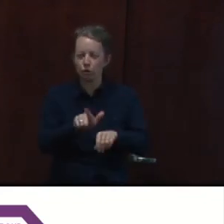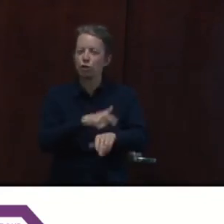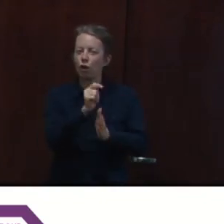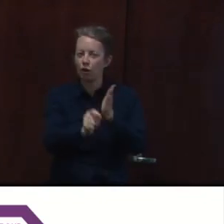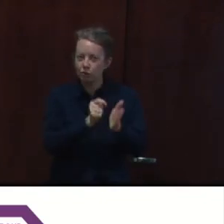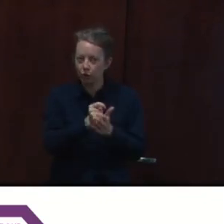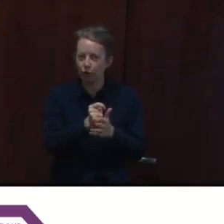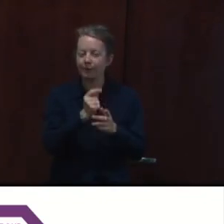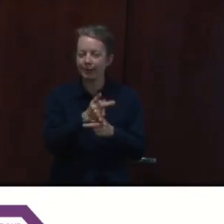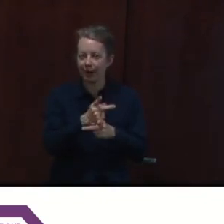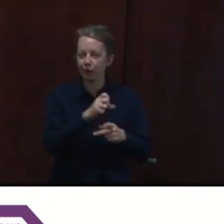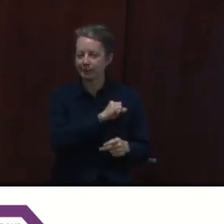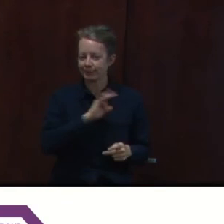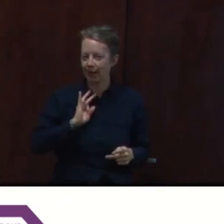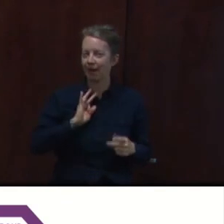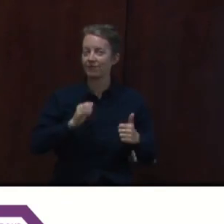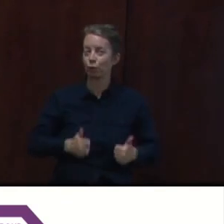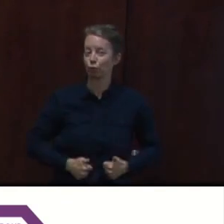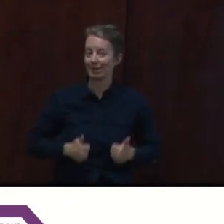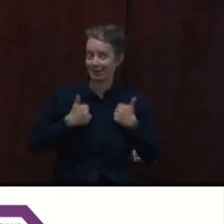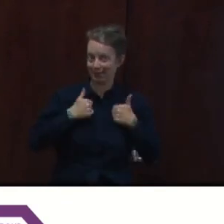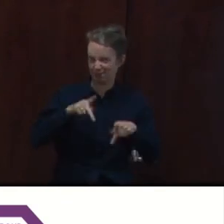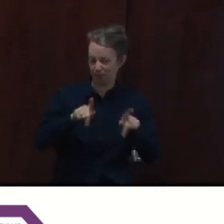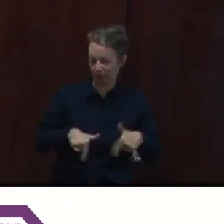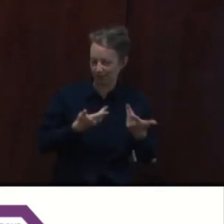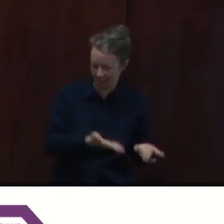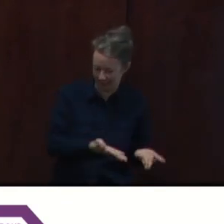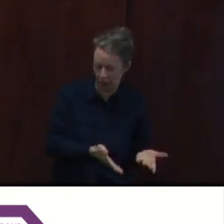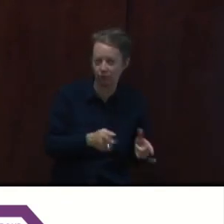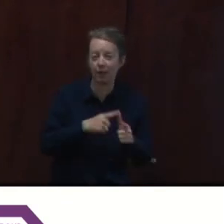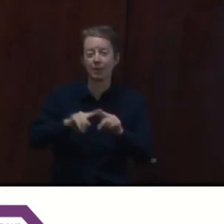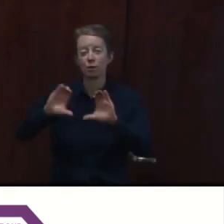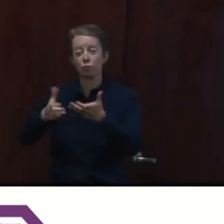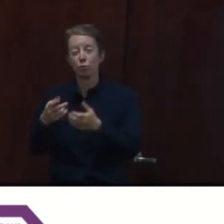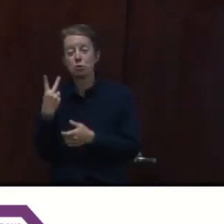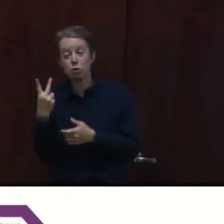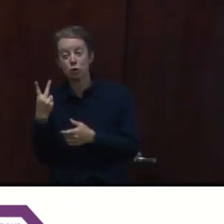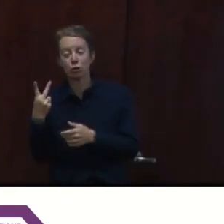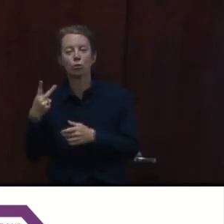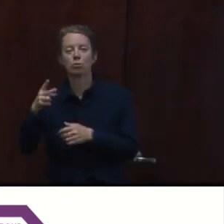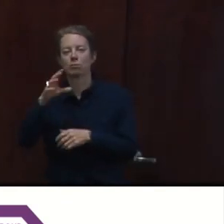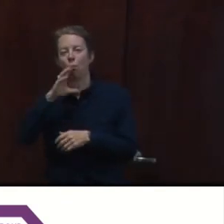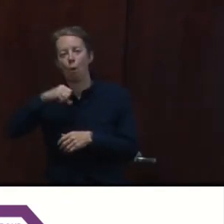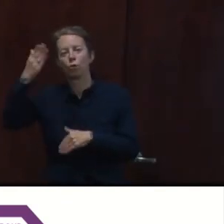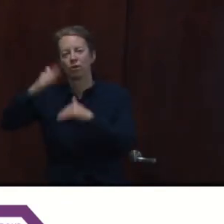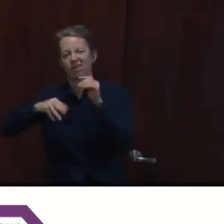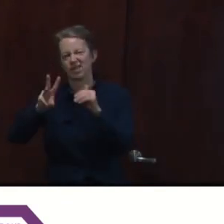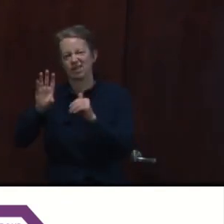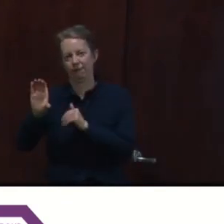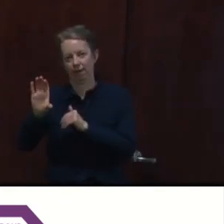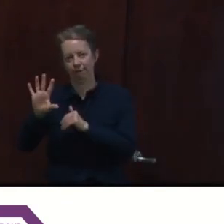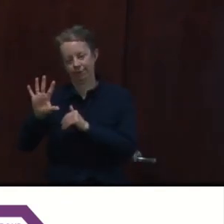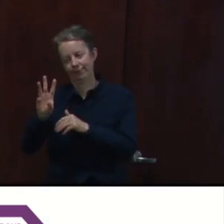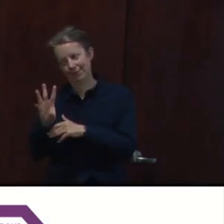and residents, with group 2 being 65 years and older.